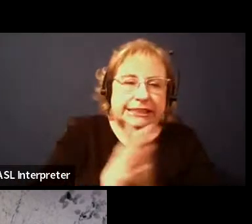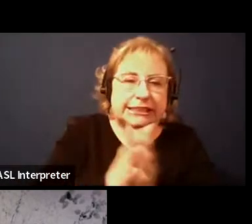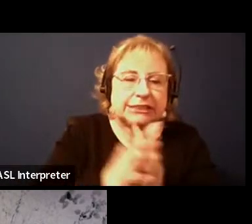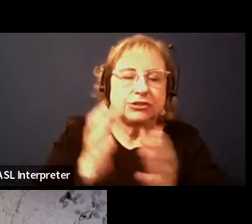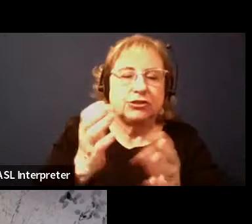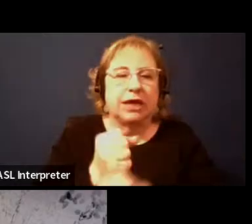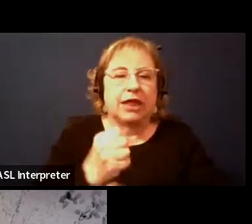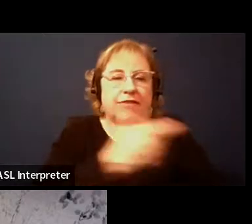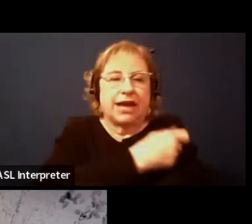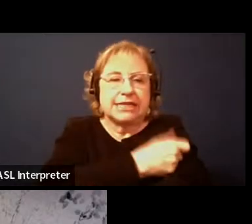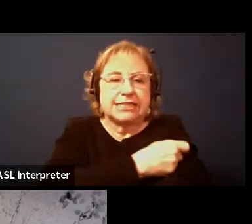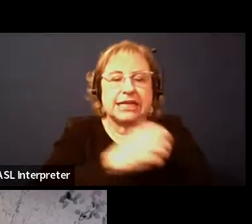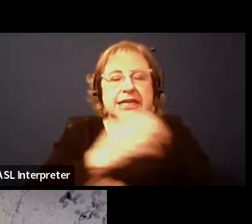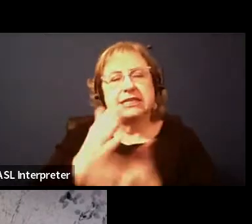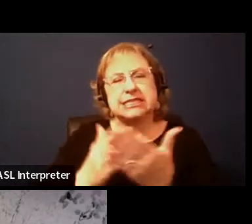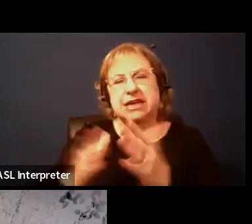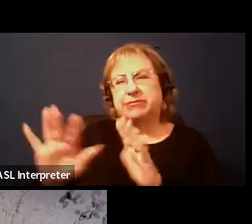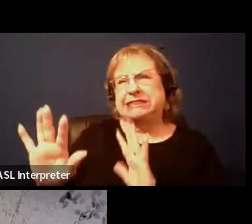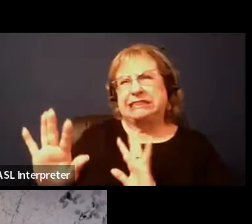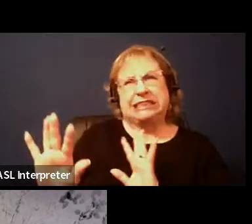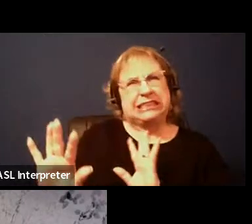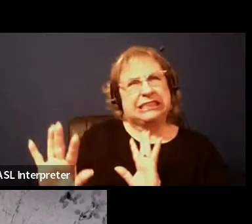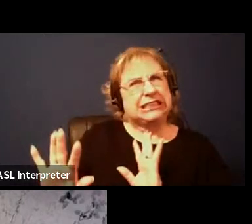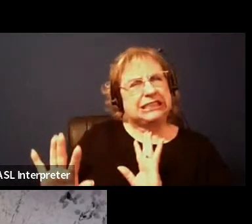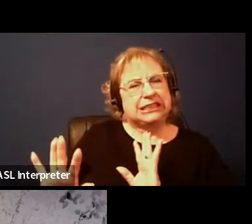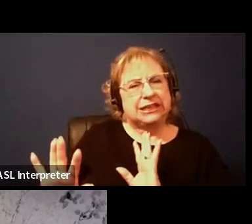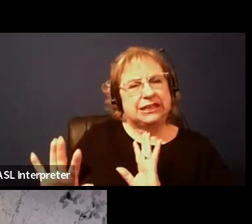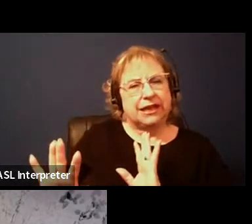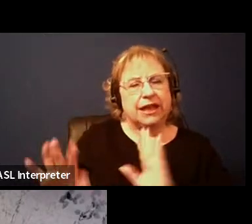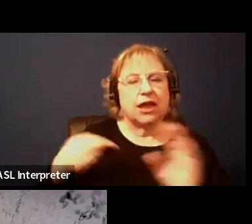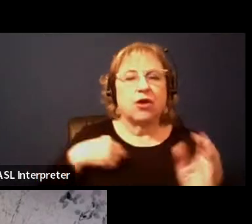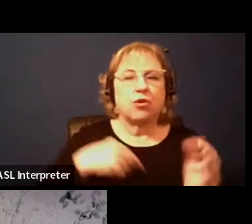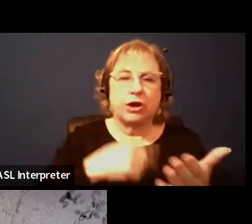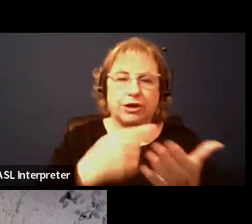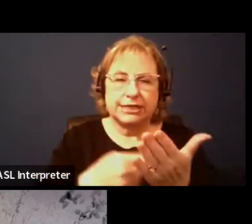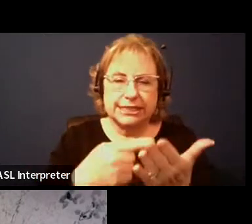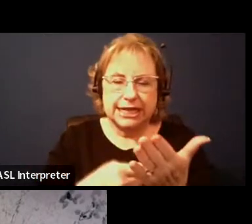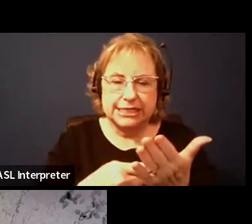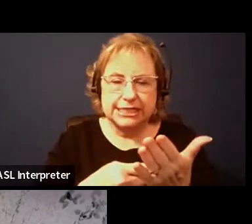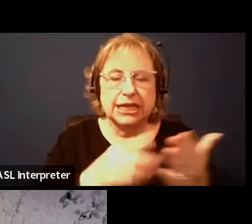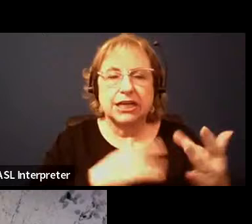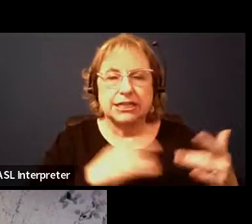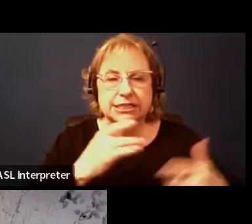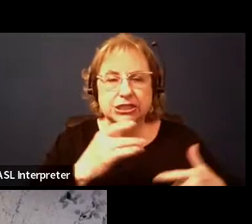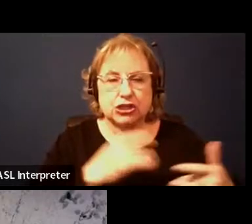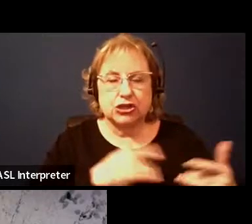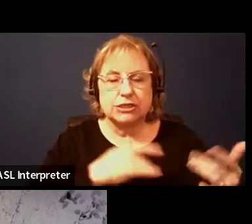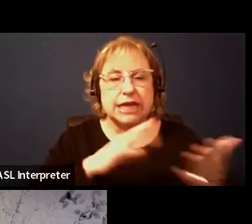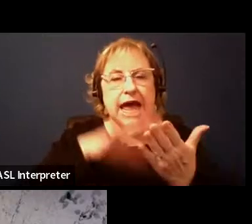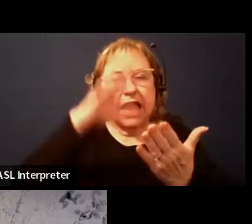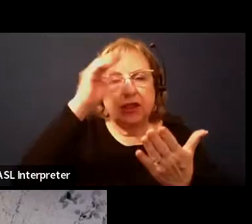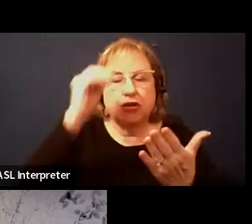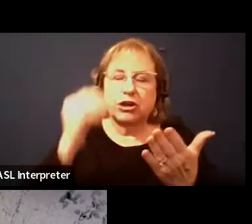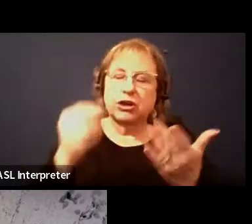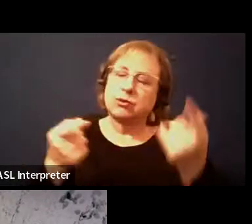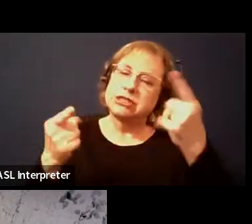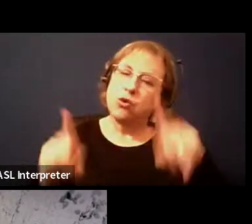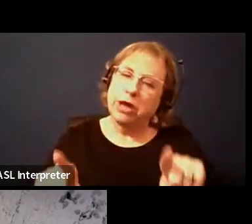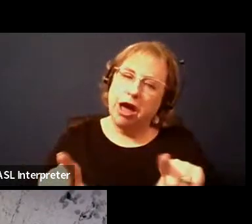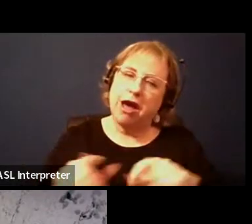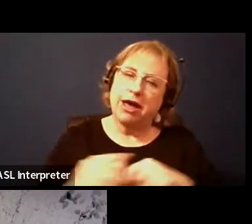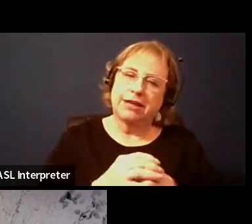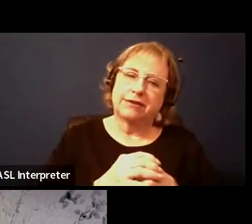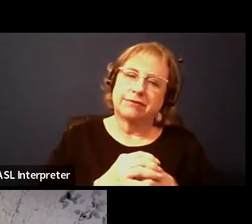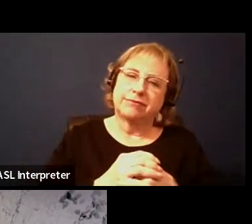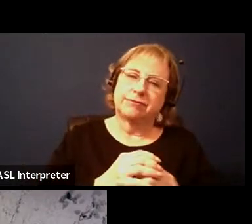hesitant. I think one thing that I really, after, we're discussing their concerns and finding out what's going on, I